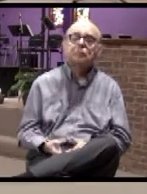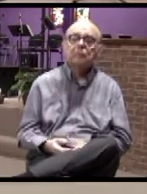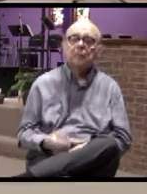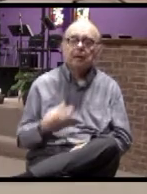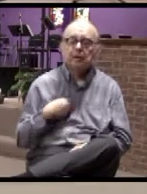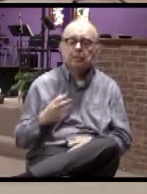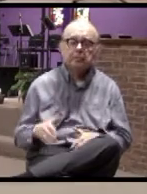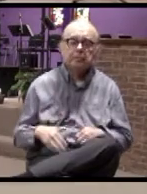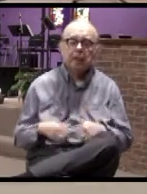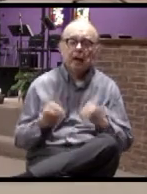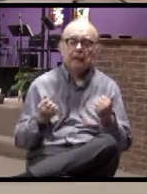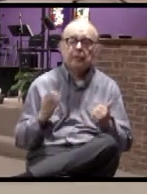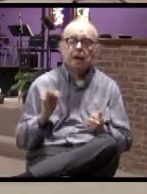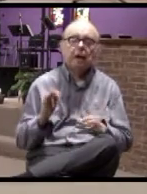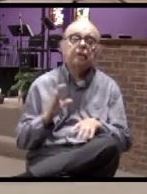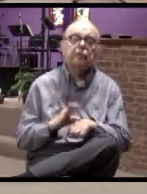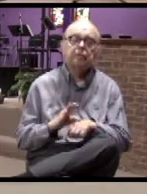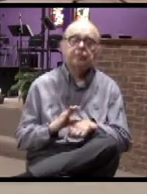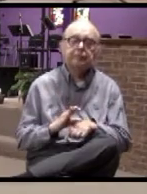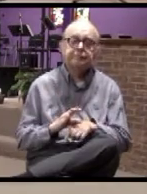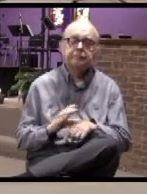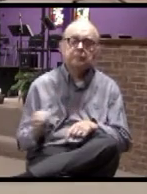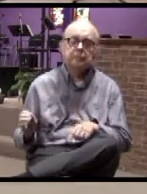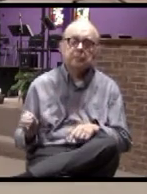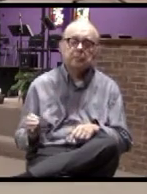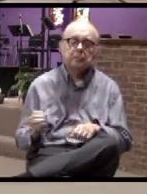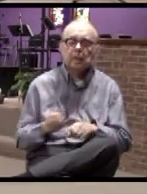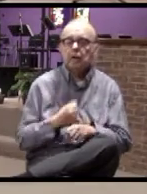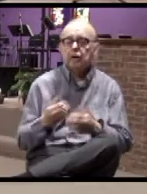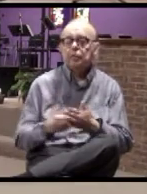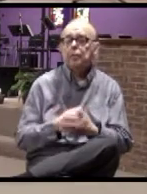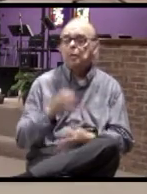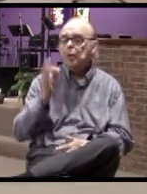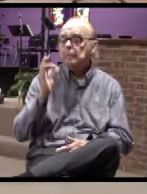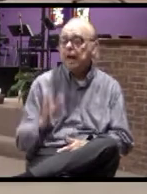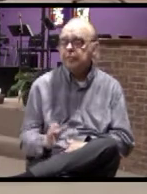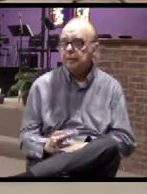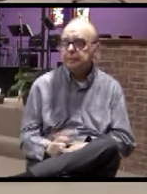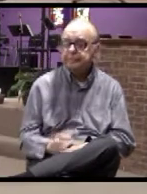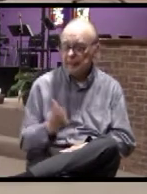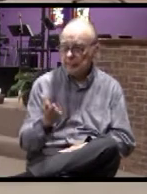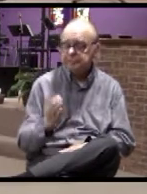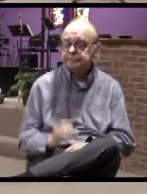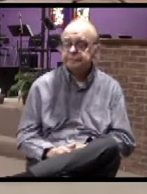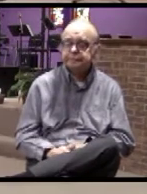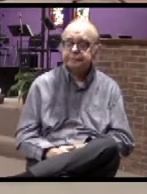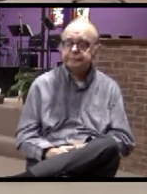I live right by a church, and they just got a new pastor.